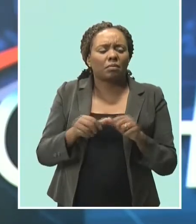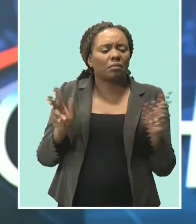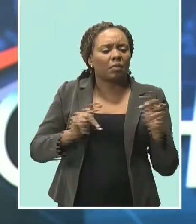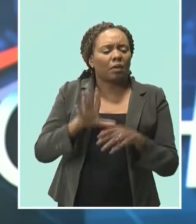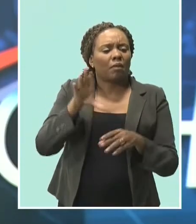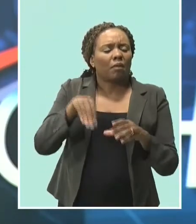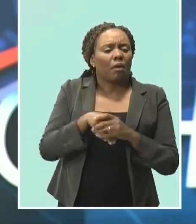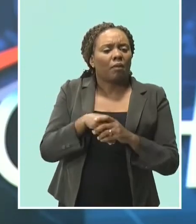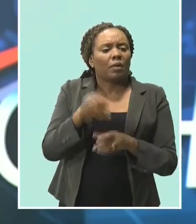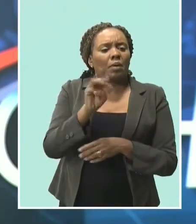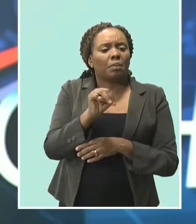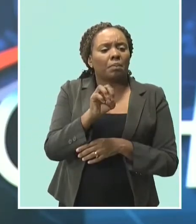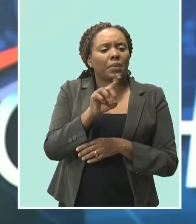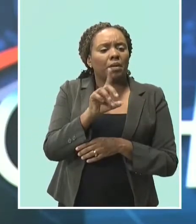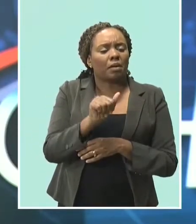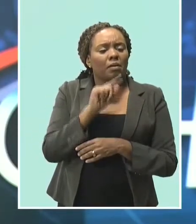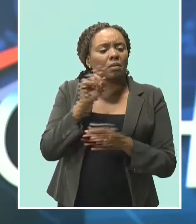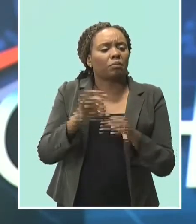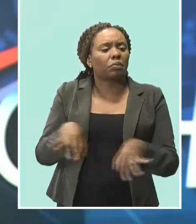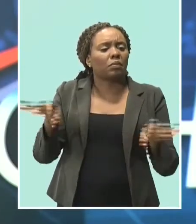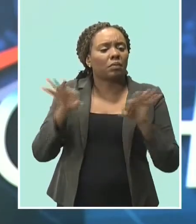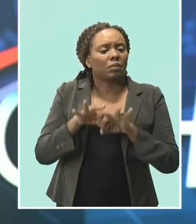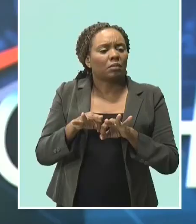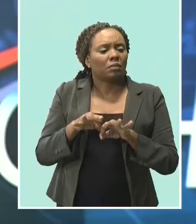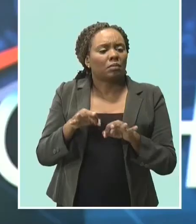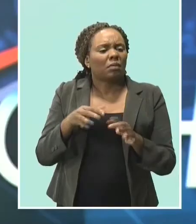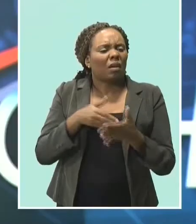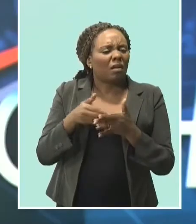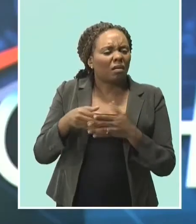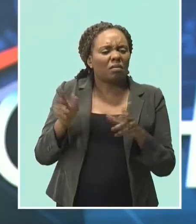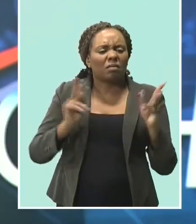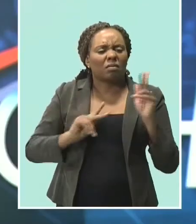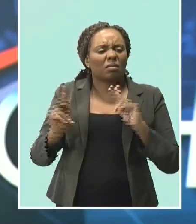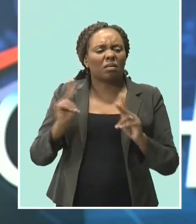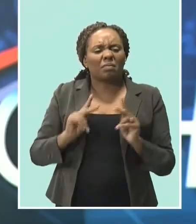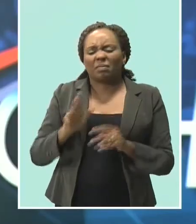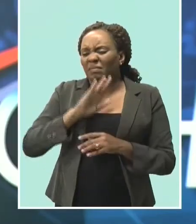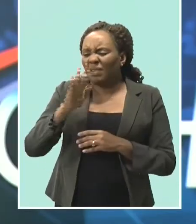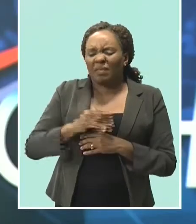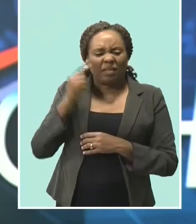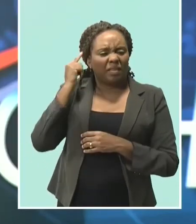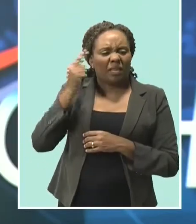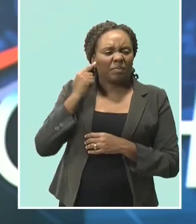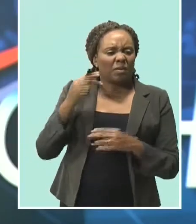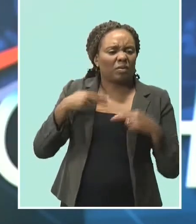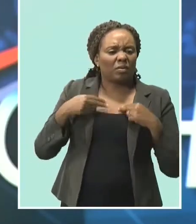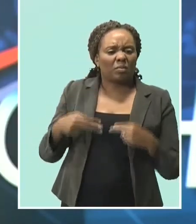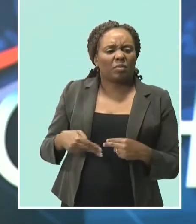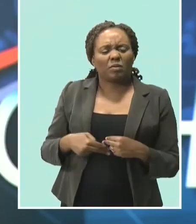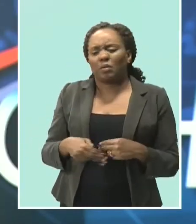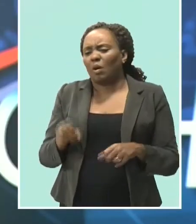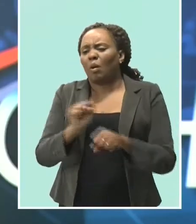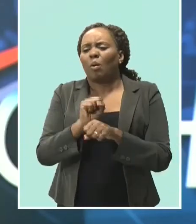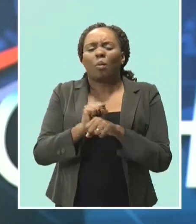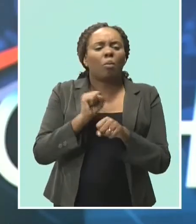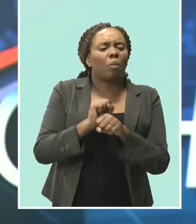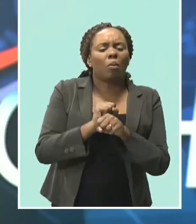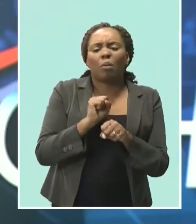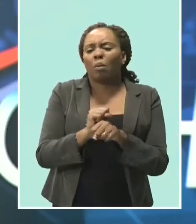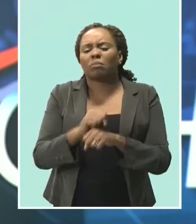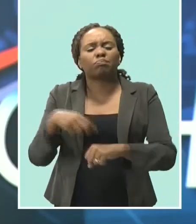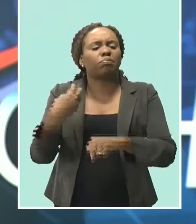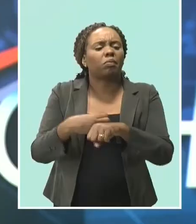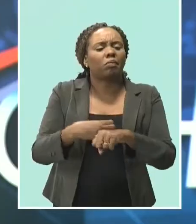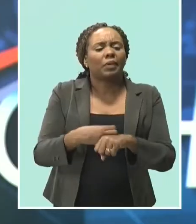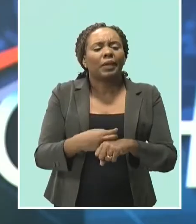members of the profession. According to her, very often people do not spare a thought for the human beings who are on the front line,